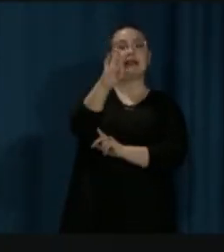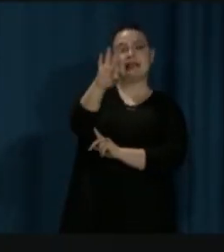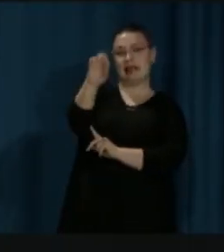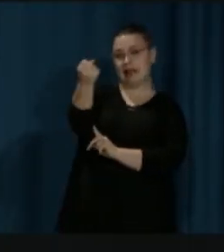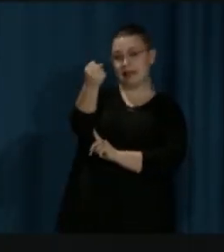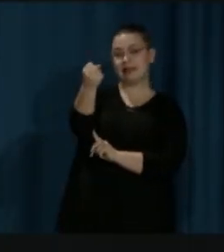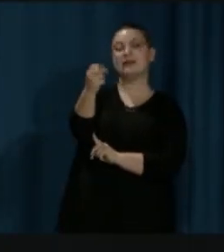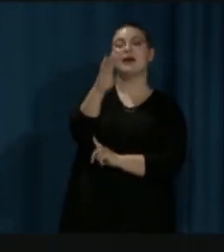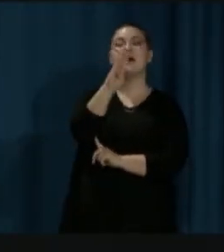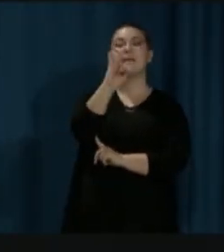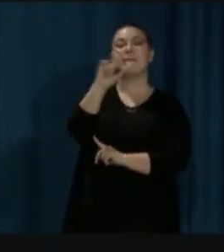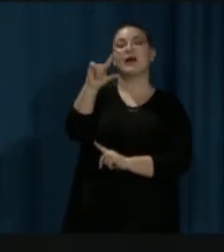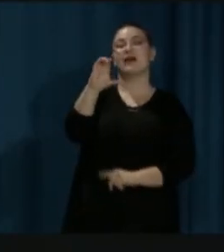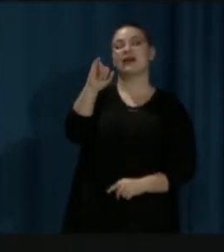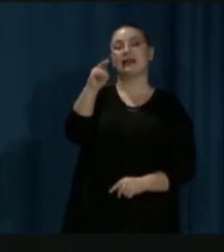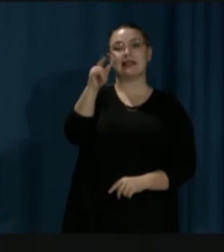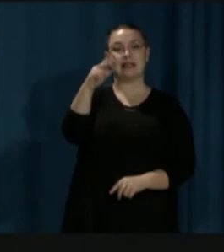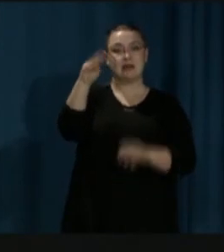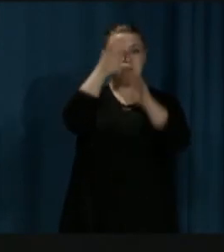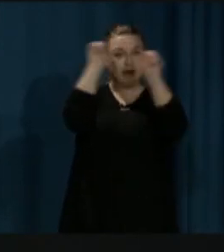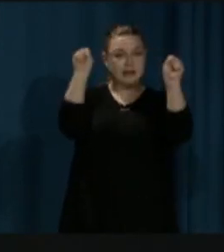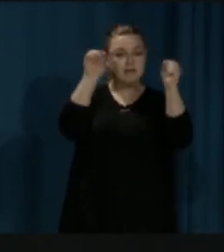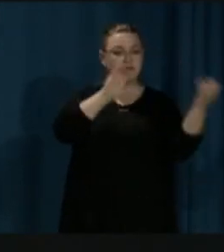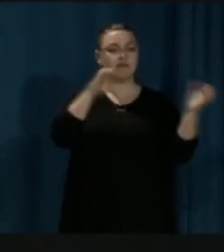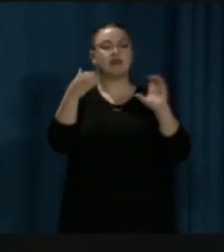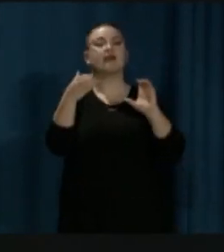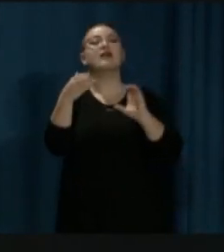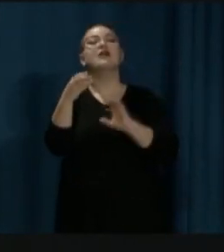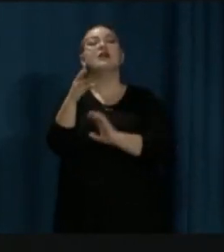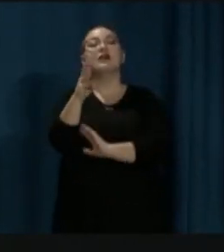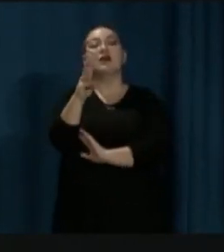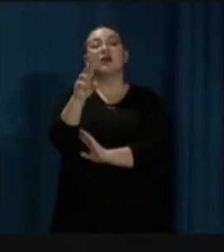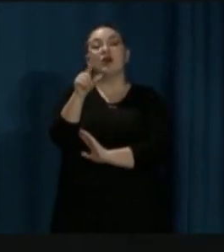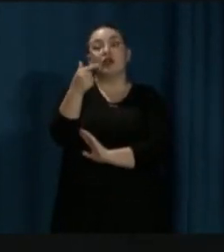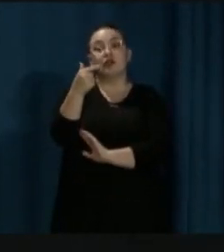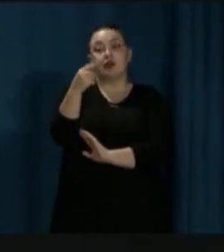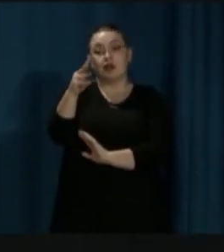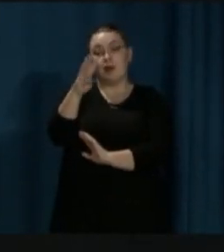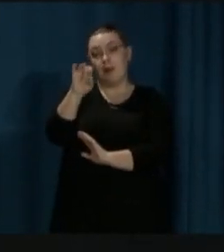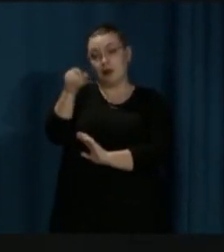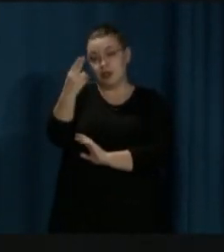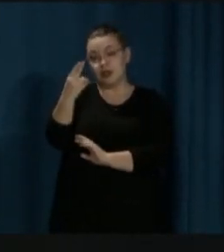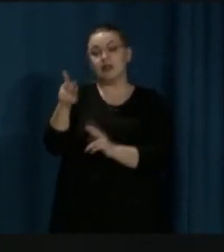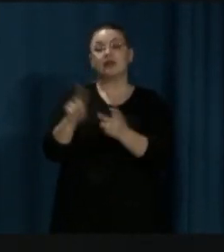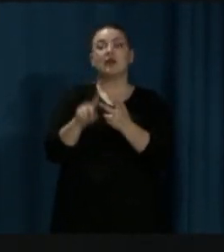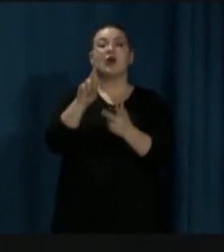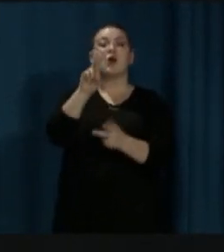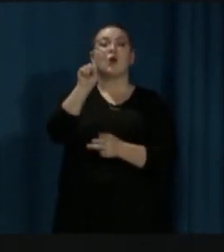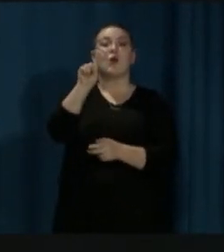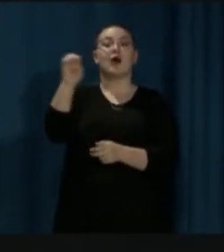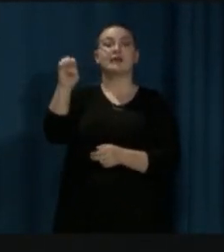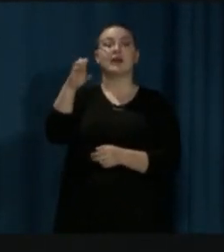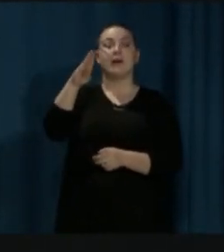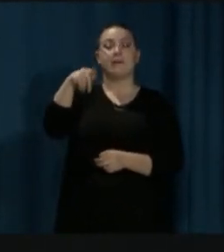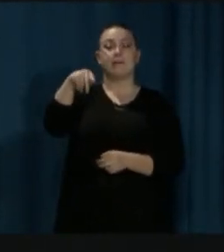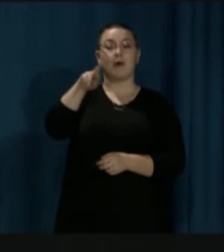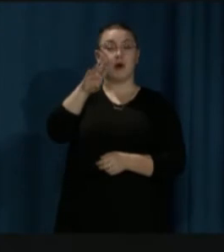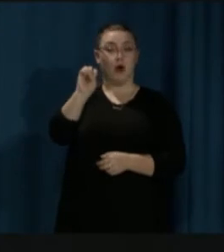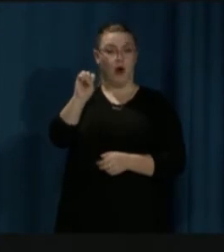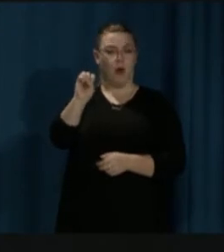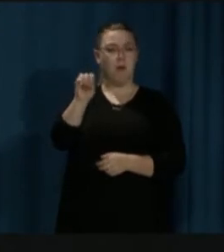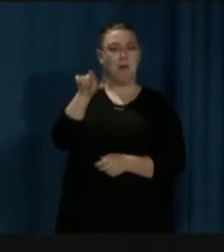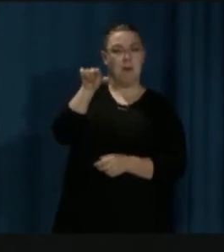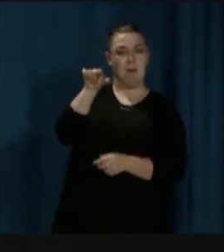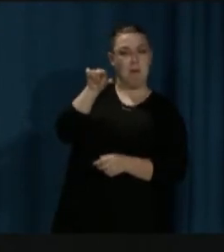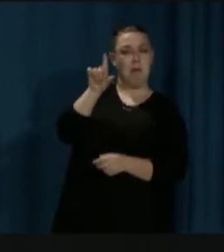Bill Clinton versus George H.W. Bush versus Ross Perot, right. I suspect most Ross Perot voters would have